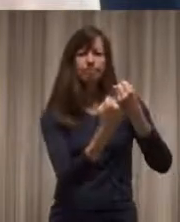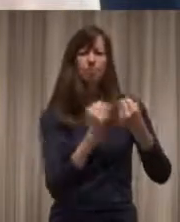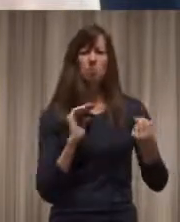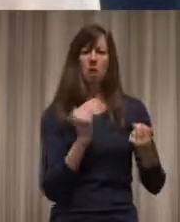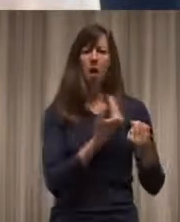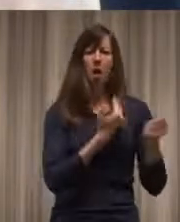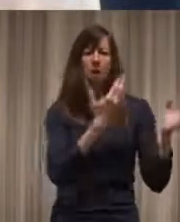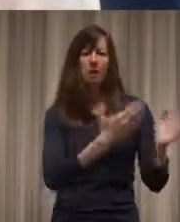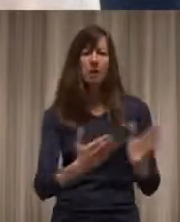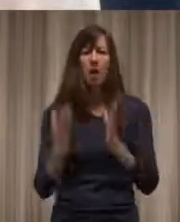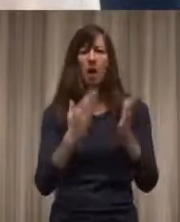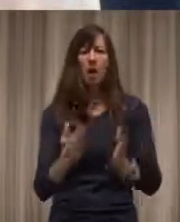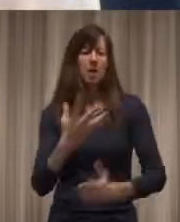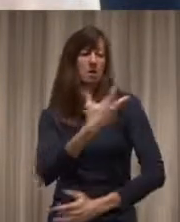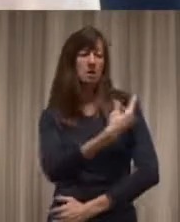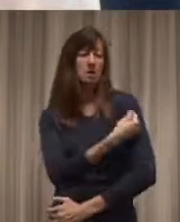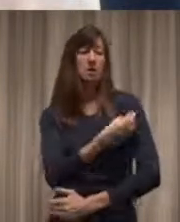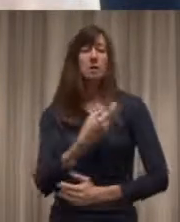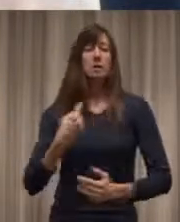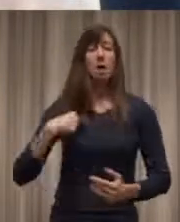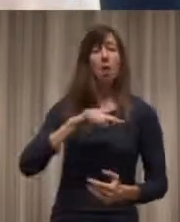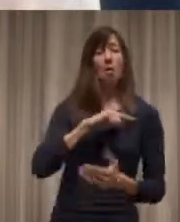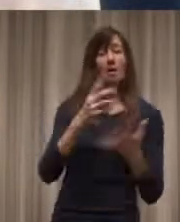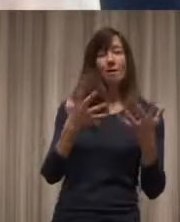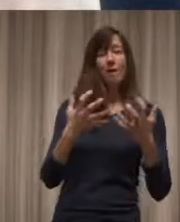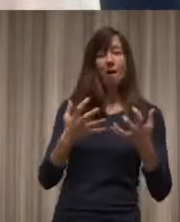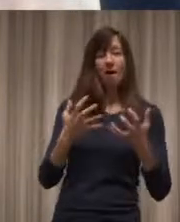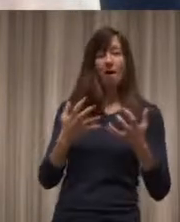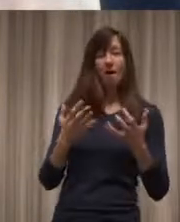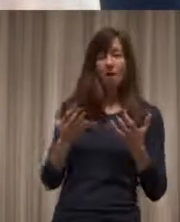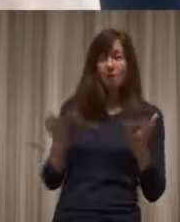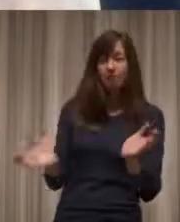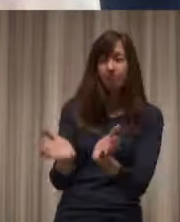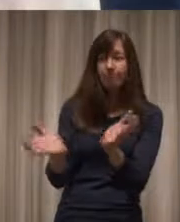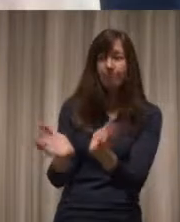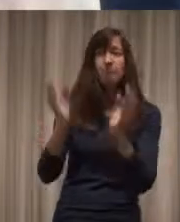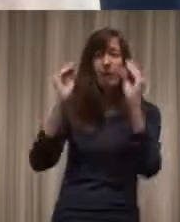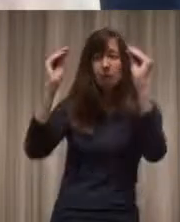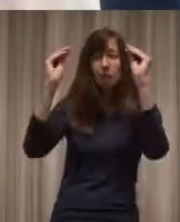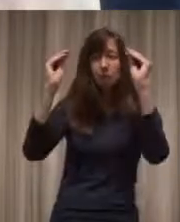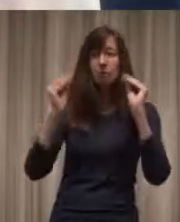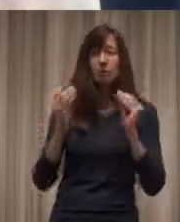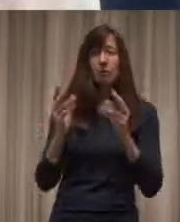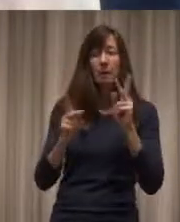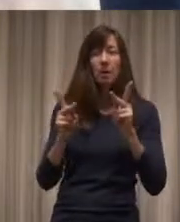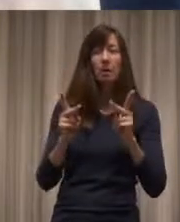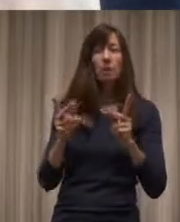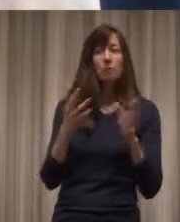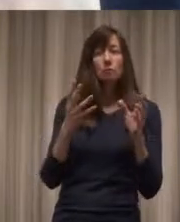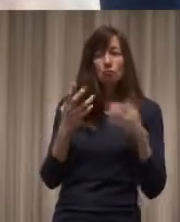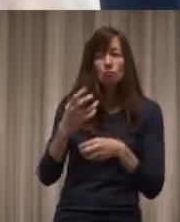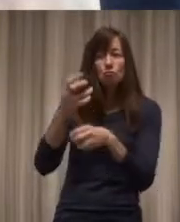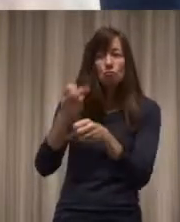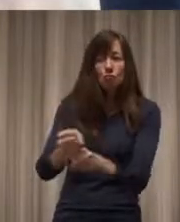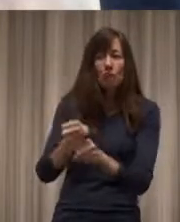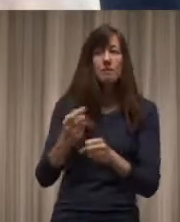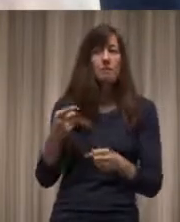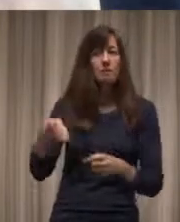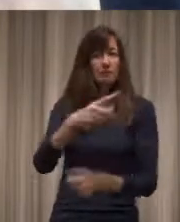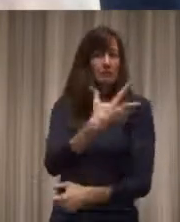it and in building trust and confidence in the vaccine. So you see a two-way arrow there on our graph between our